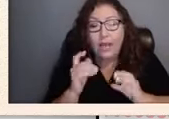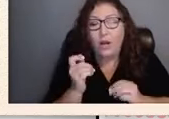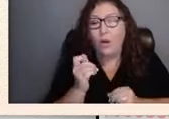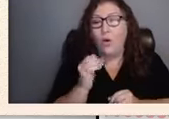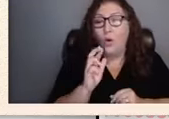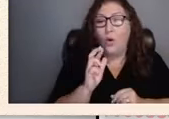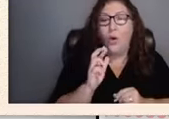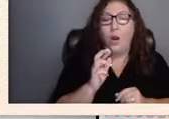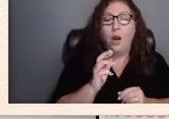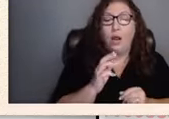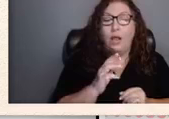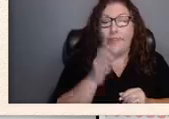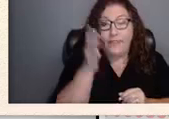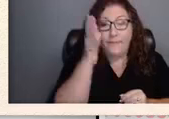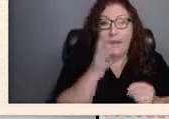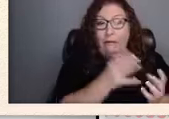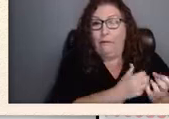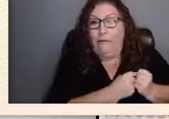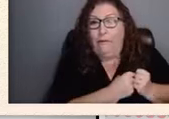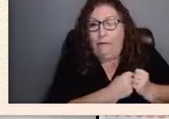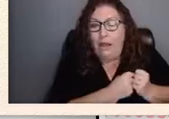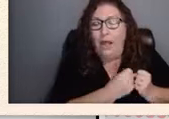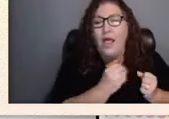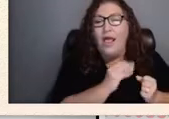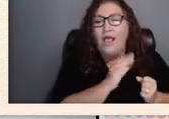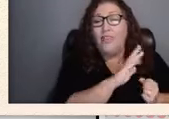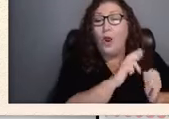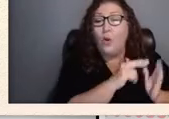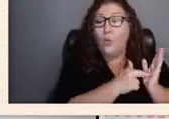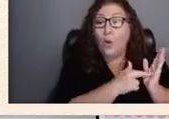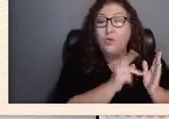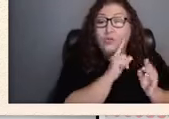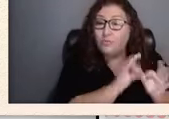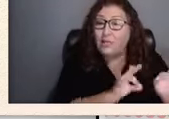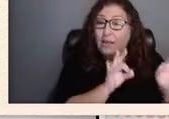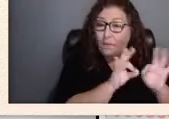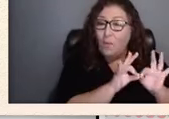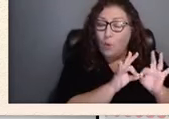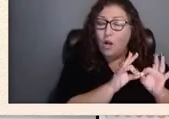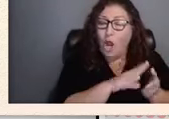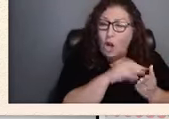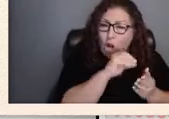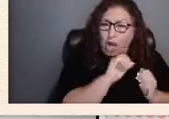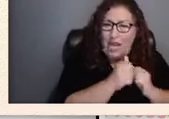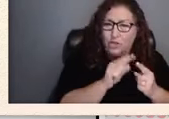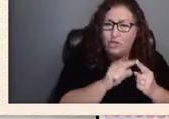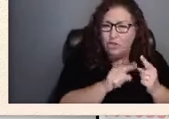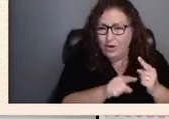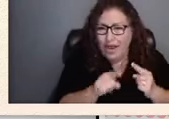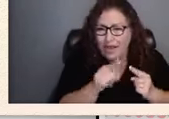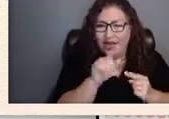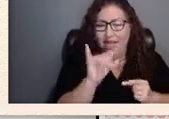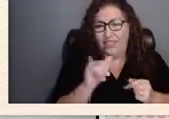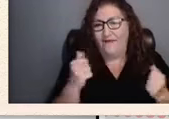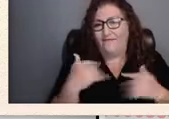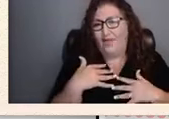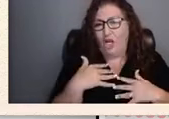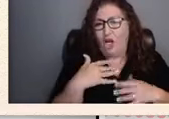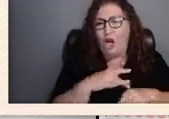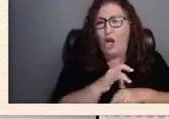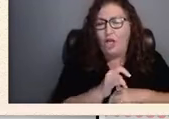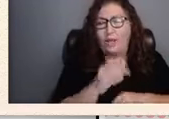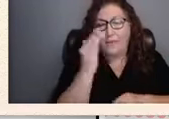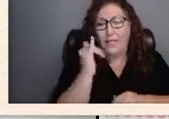closer, and the caregiver's role is really important in learning how to navigate fear fear early on, because how your parent